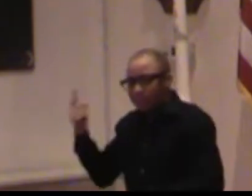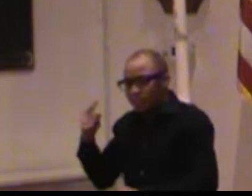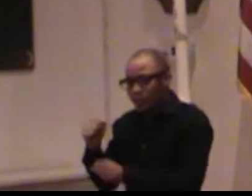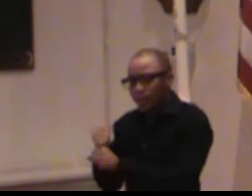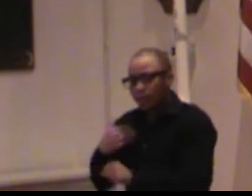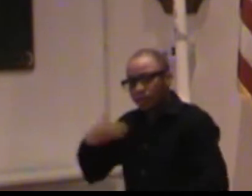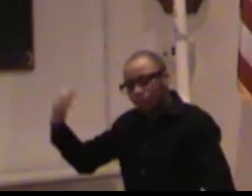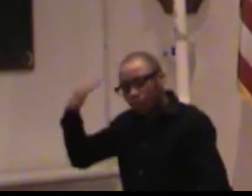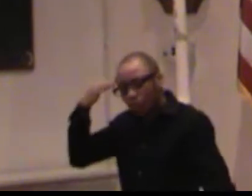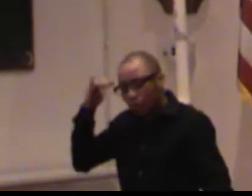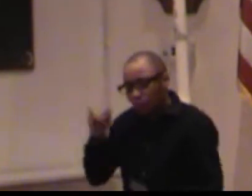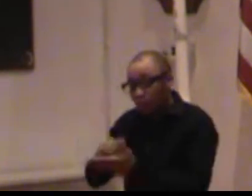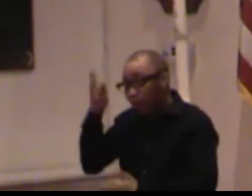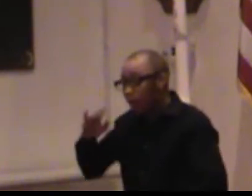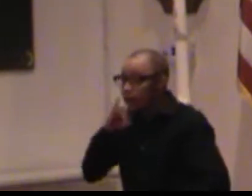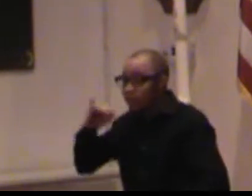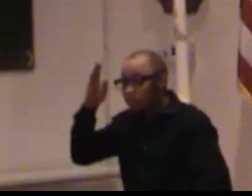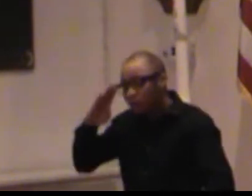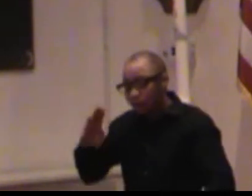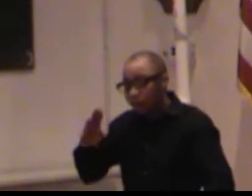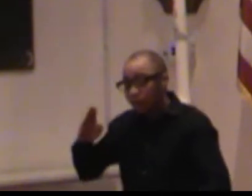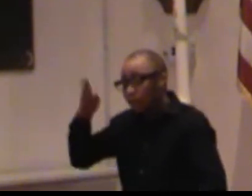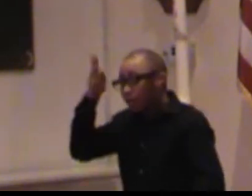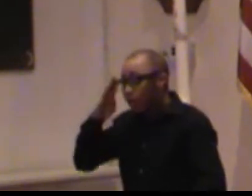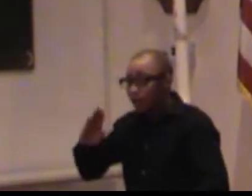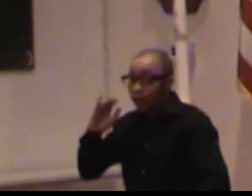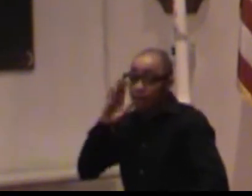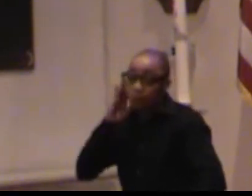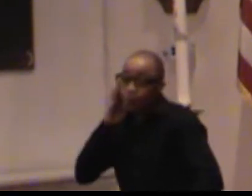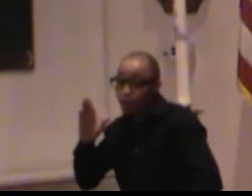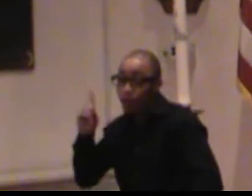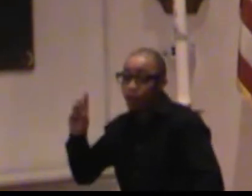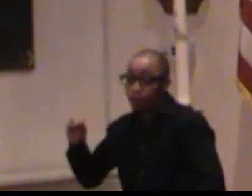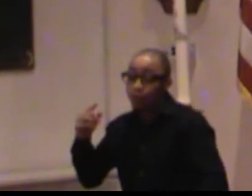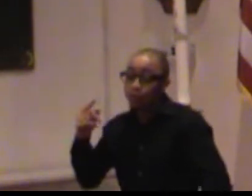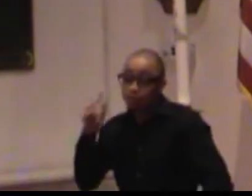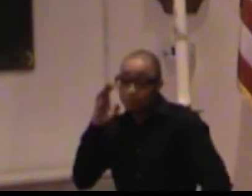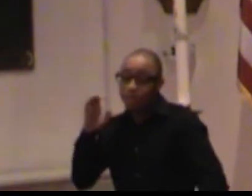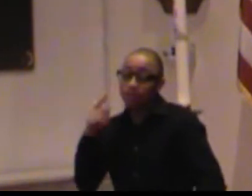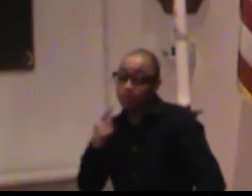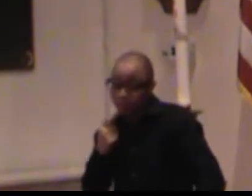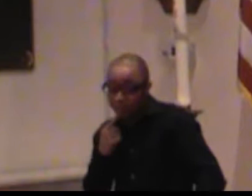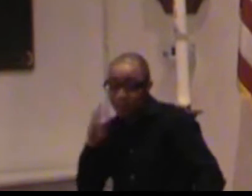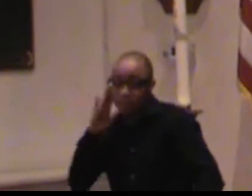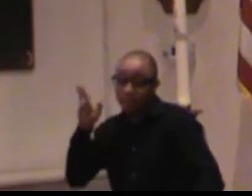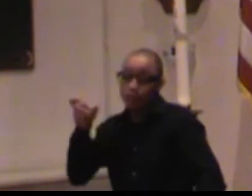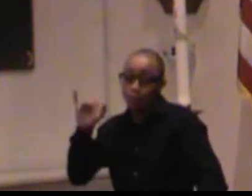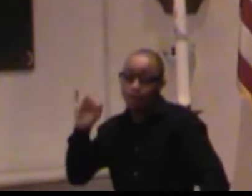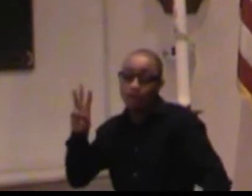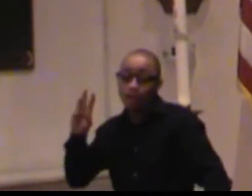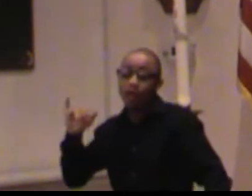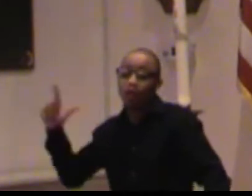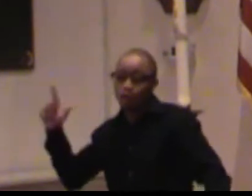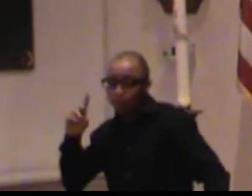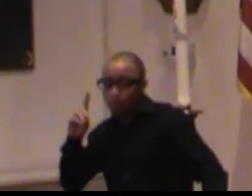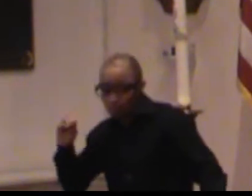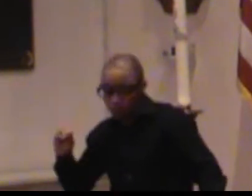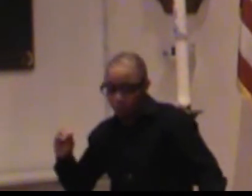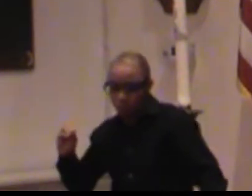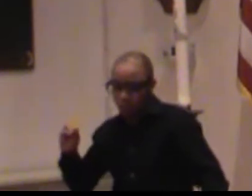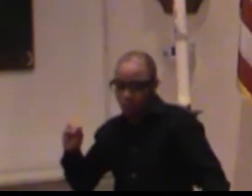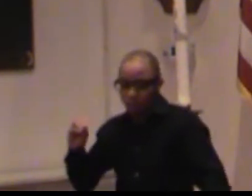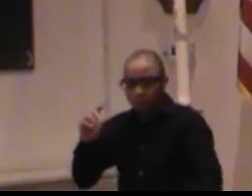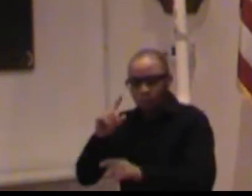us know that God is God and that God will do exactly what he said he will do. There is something that makes